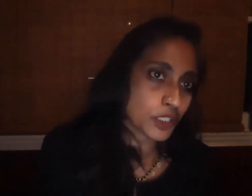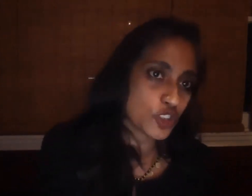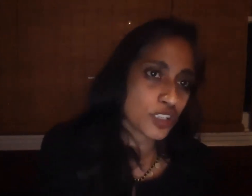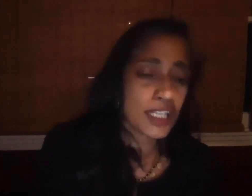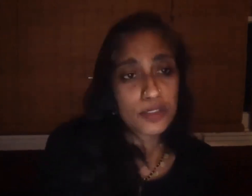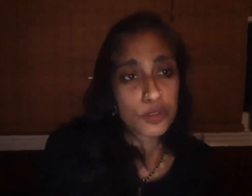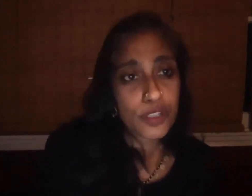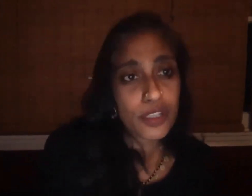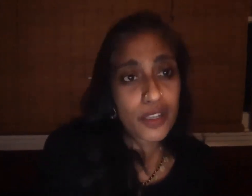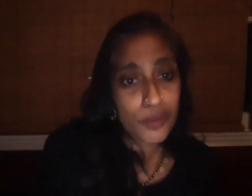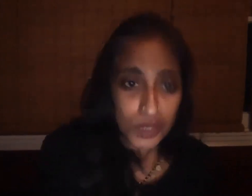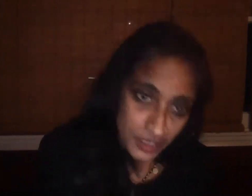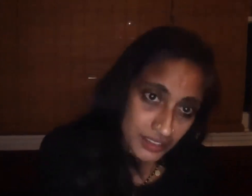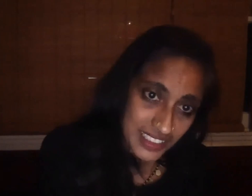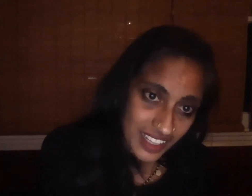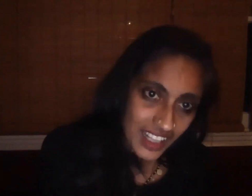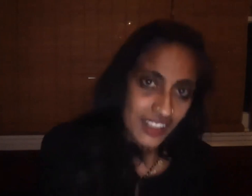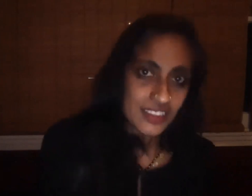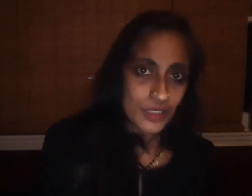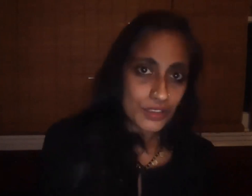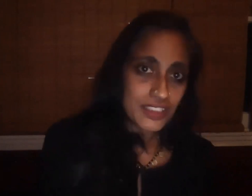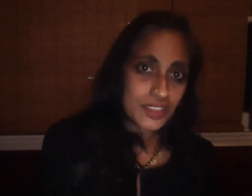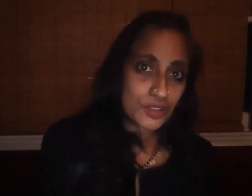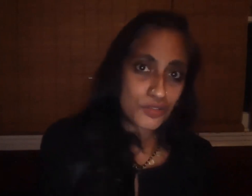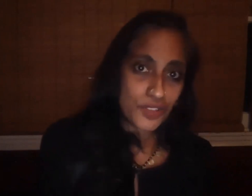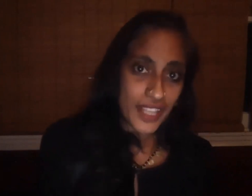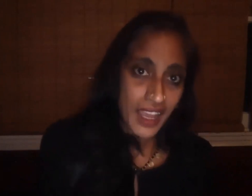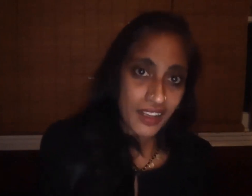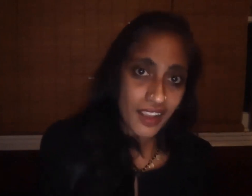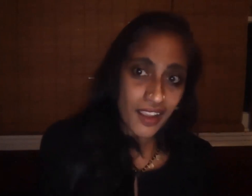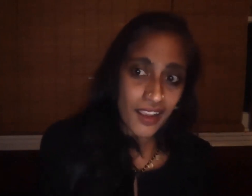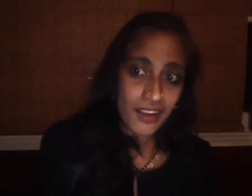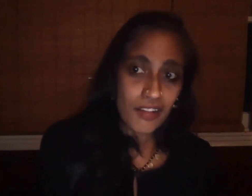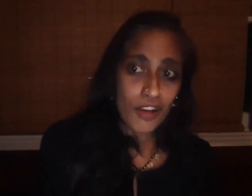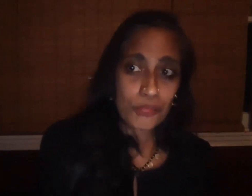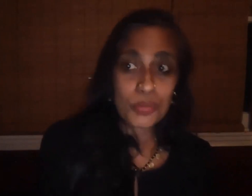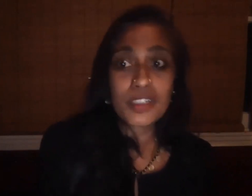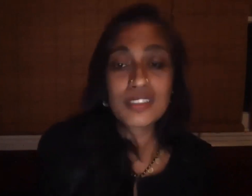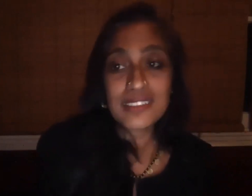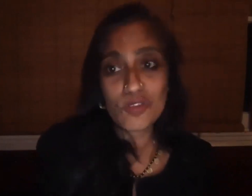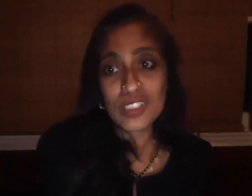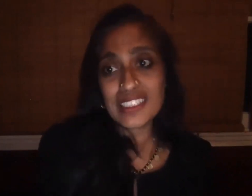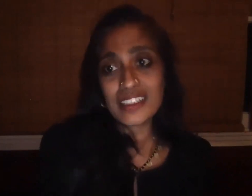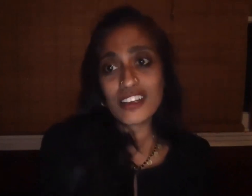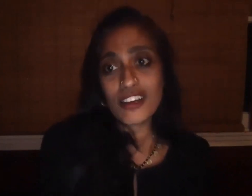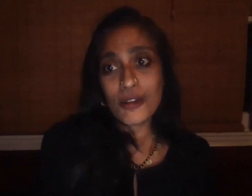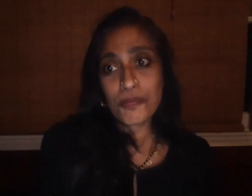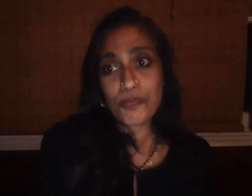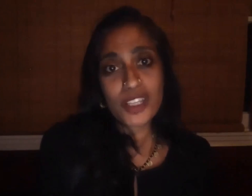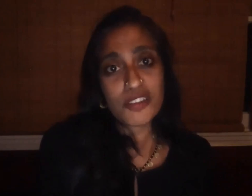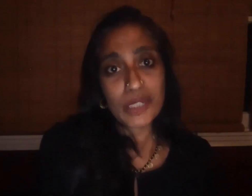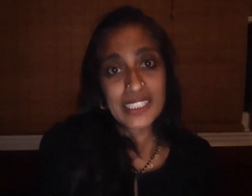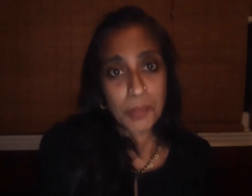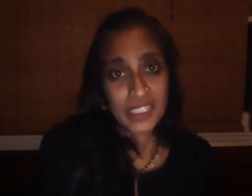information as you're looking at the windows. So stay tuned for that. And, um, please visit, um,